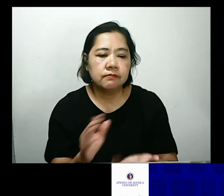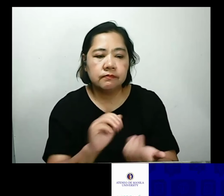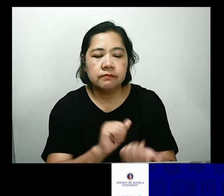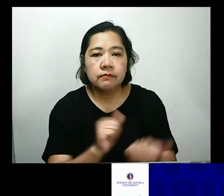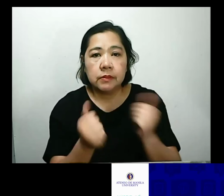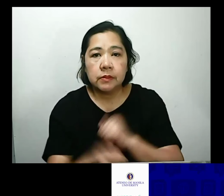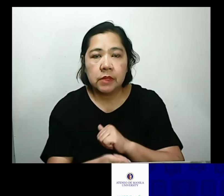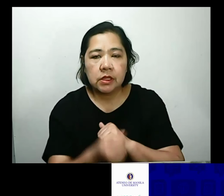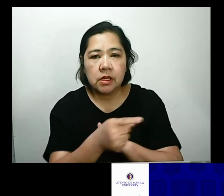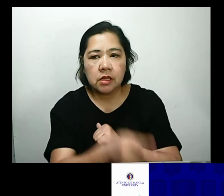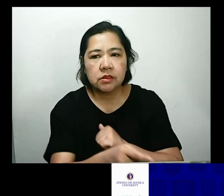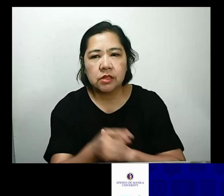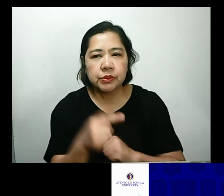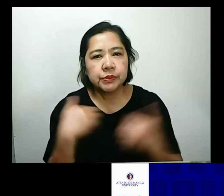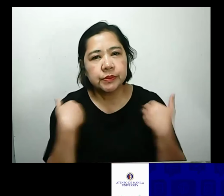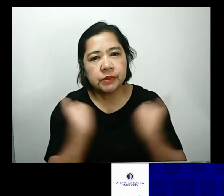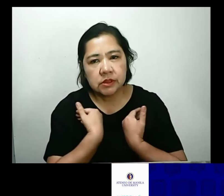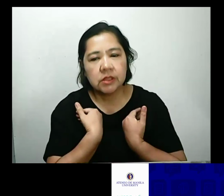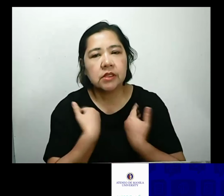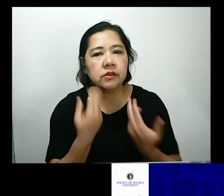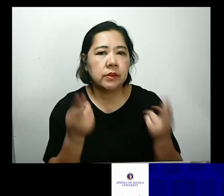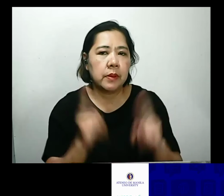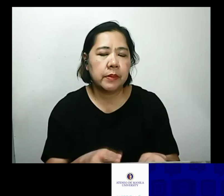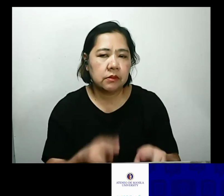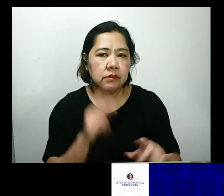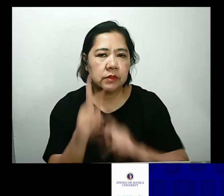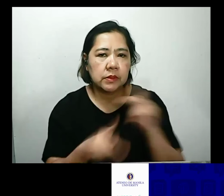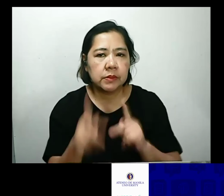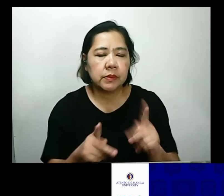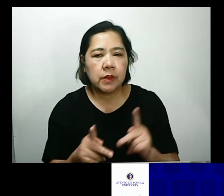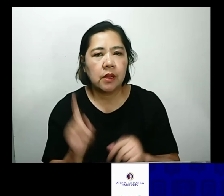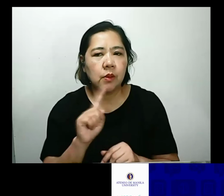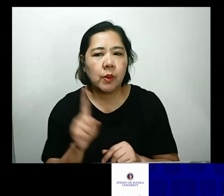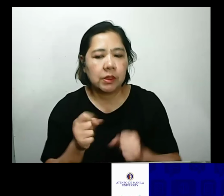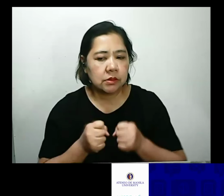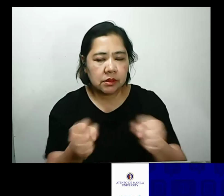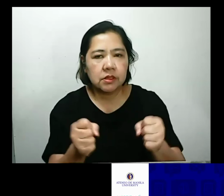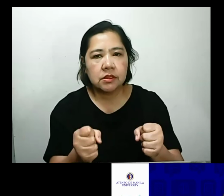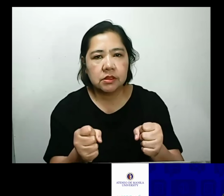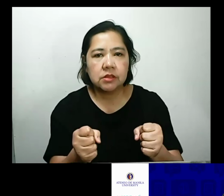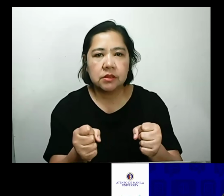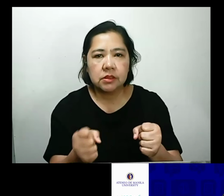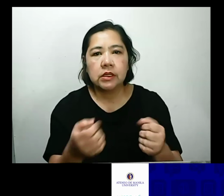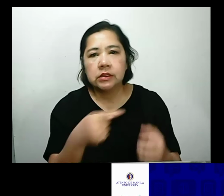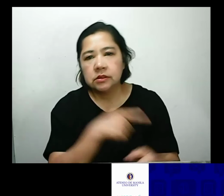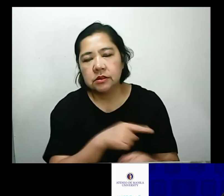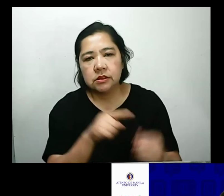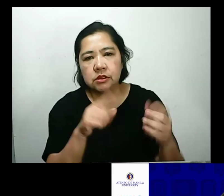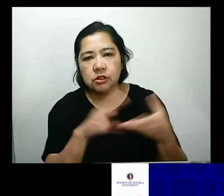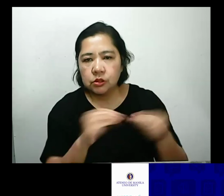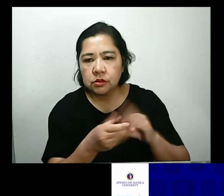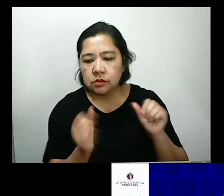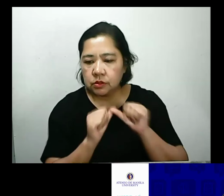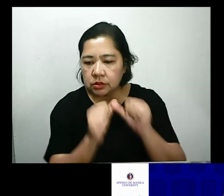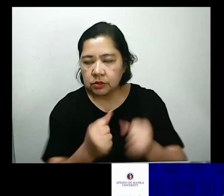the fatigue that might set in with its audiences? And what strategies ensure that these stories continue to motivate and